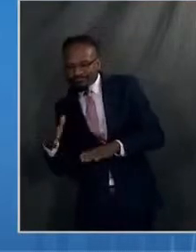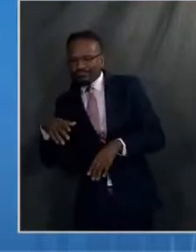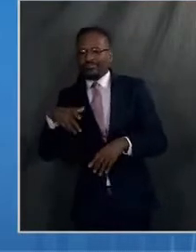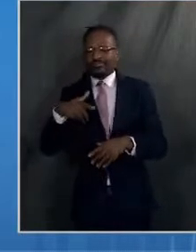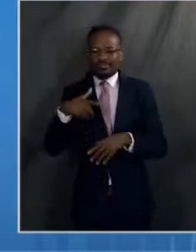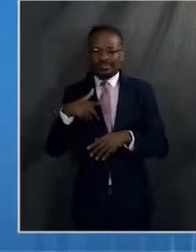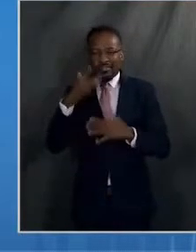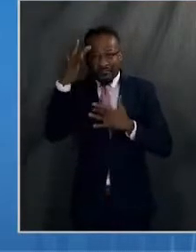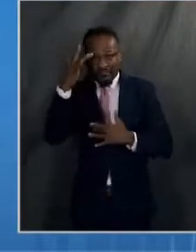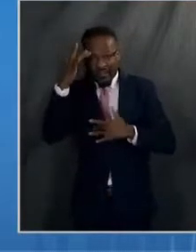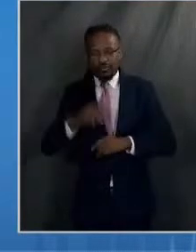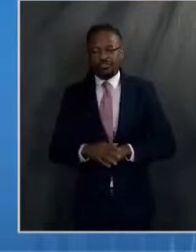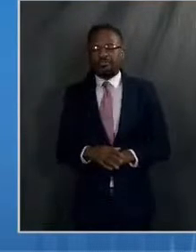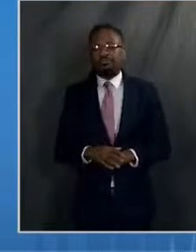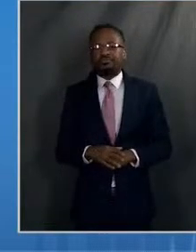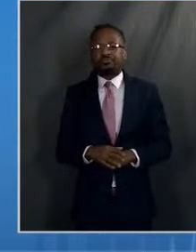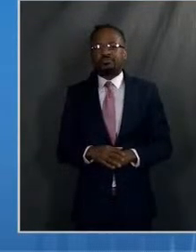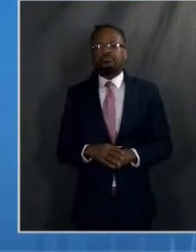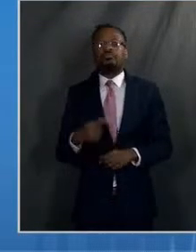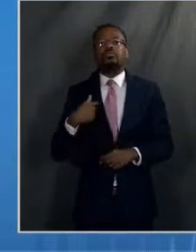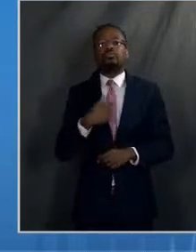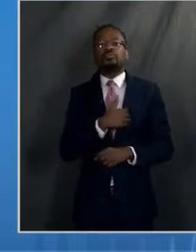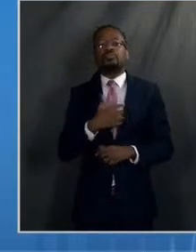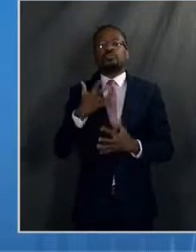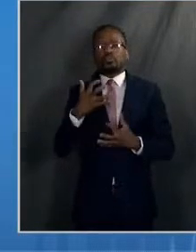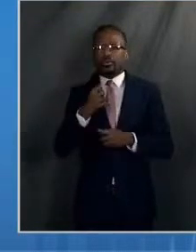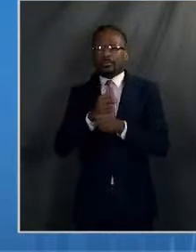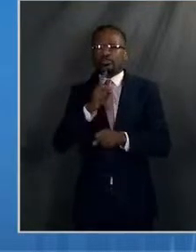to push for every opportunity to do more.